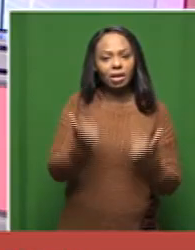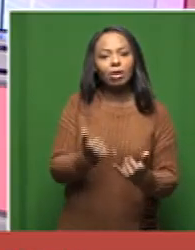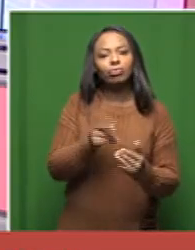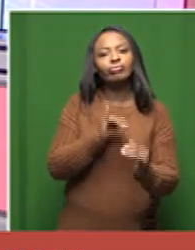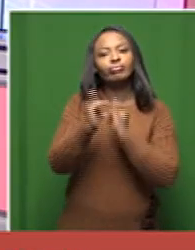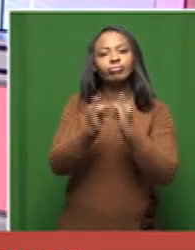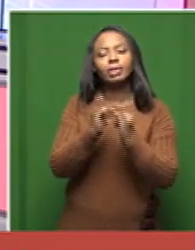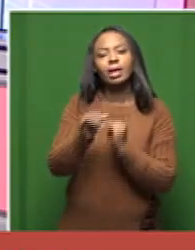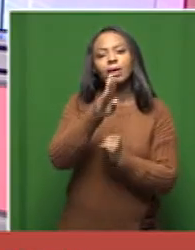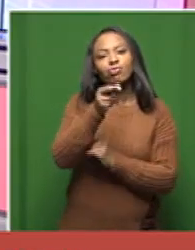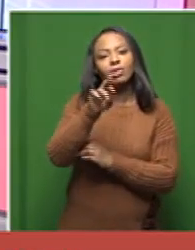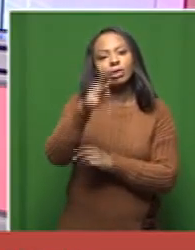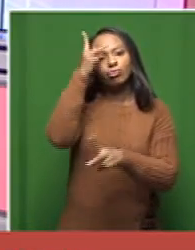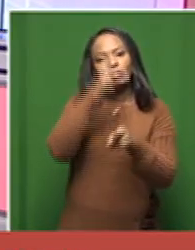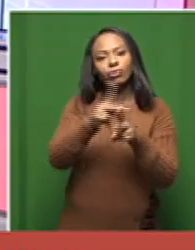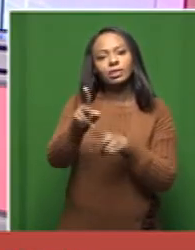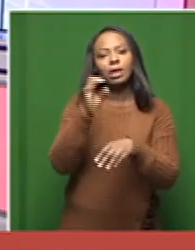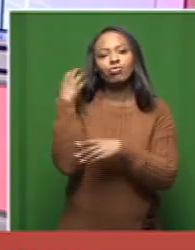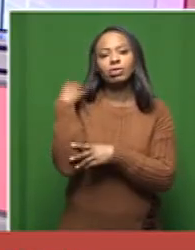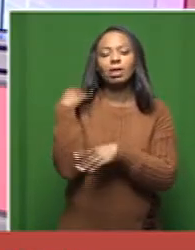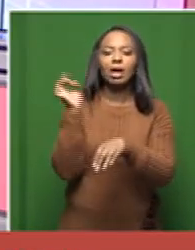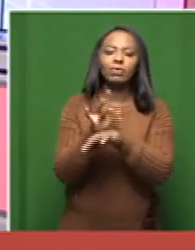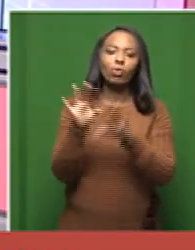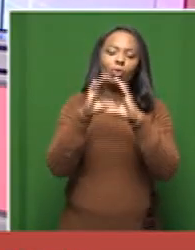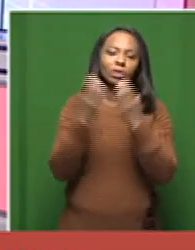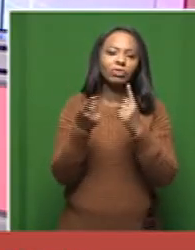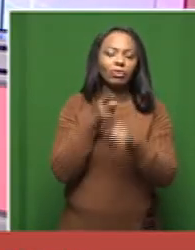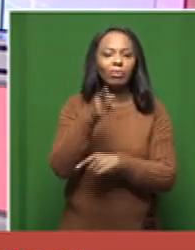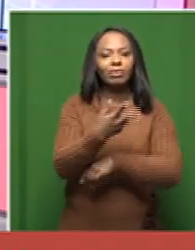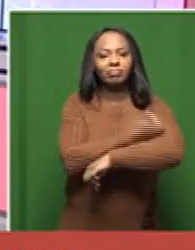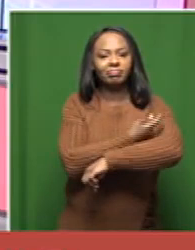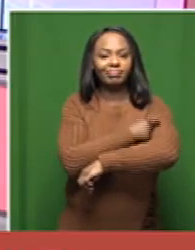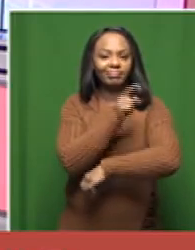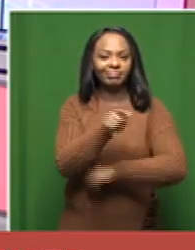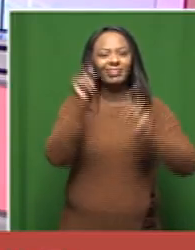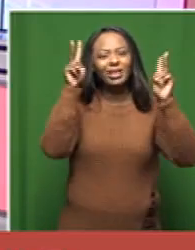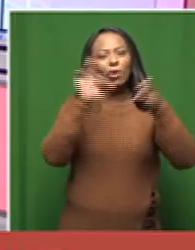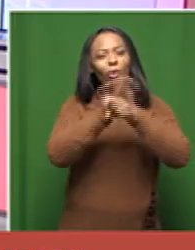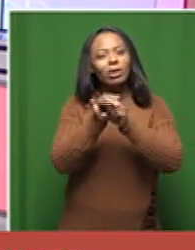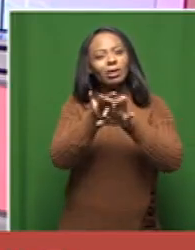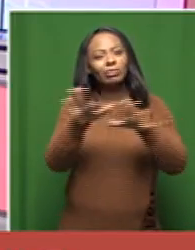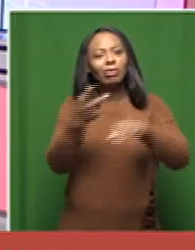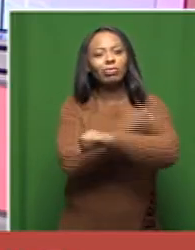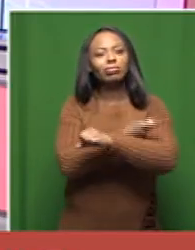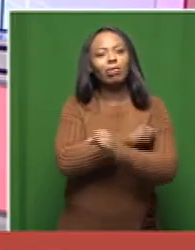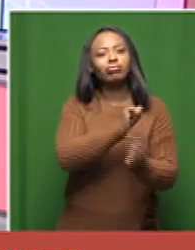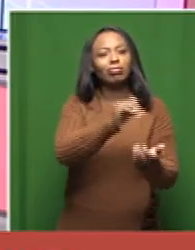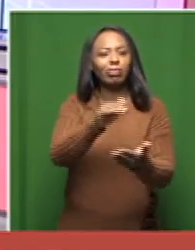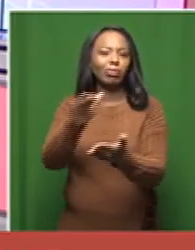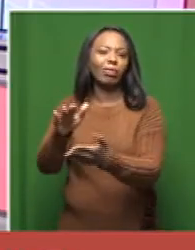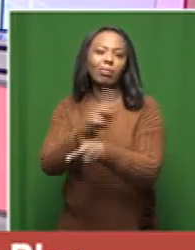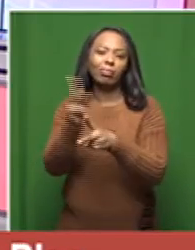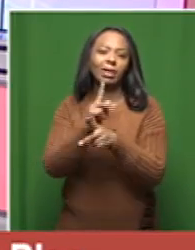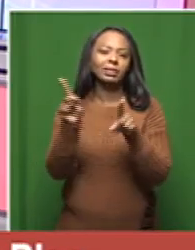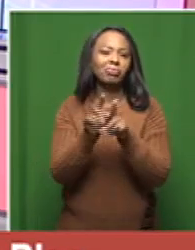the chair of the Ministerial Advisory Committee on Vaccines, about South Africa's COVID-19 vaccine rollout plan and